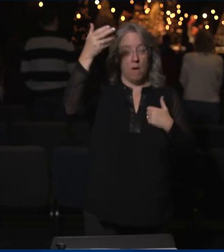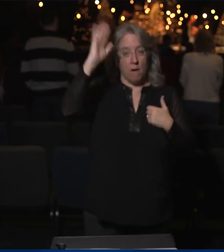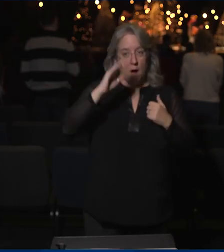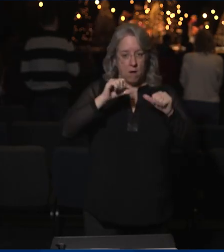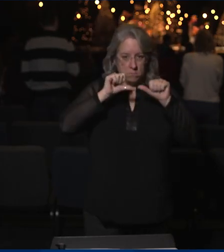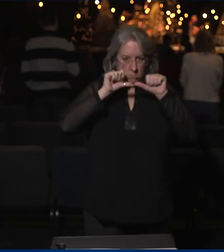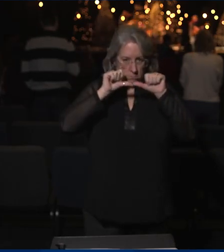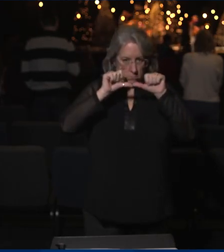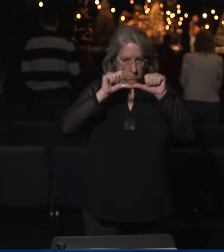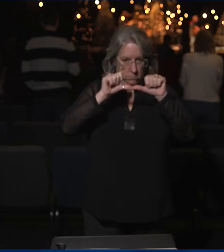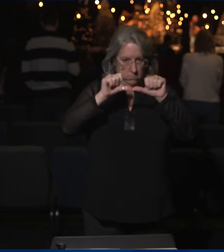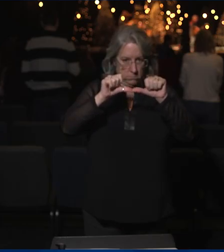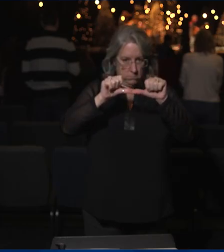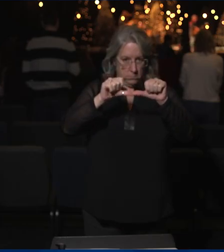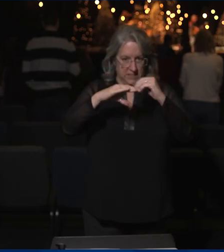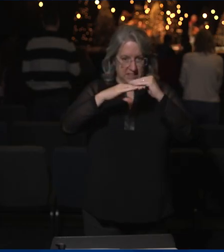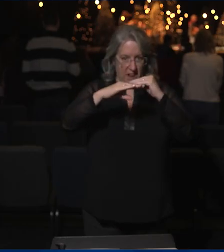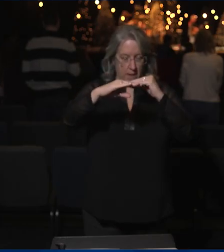life.